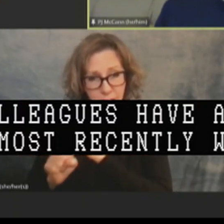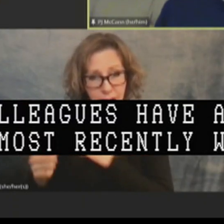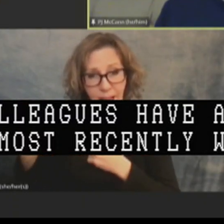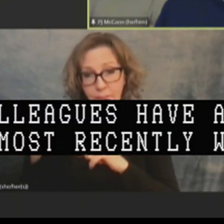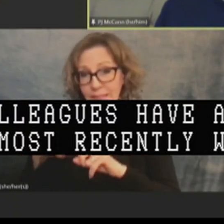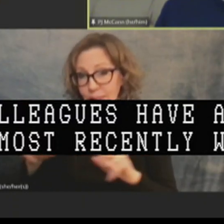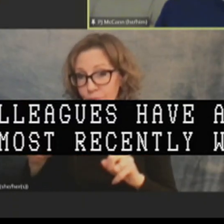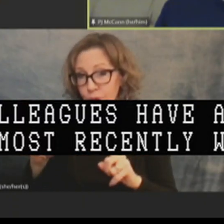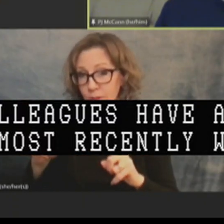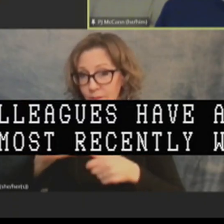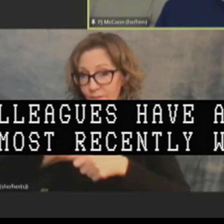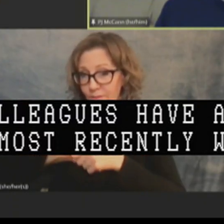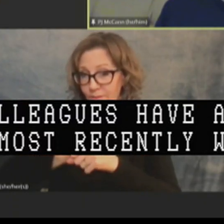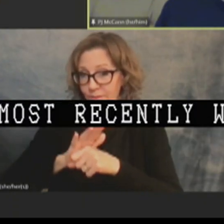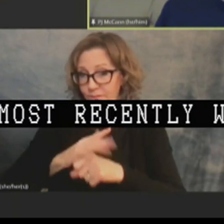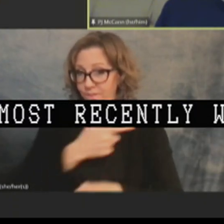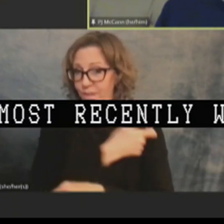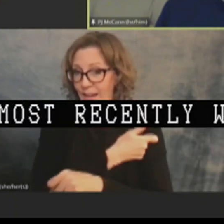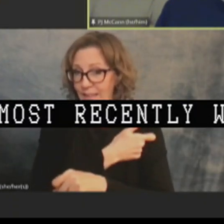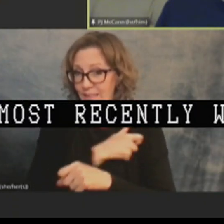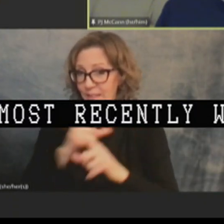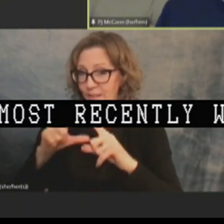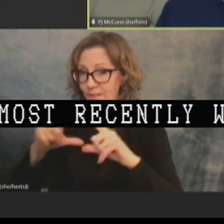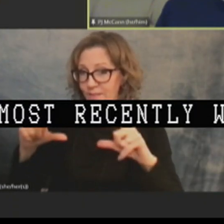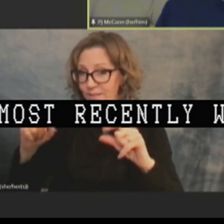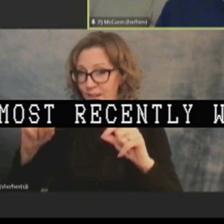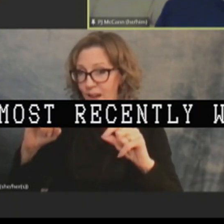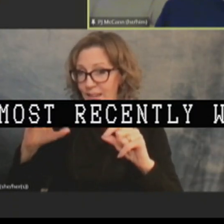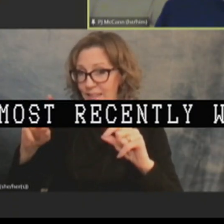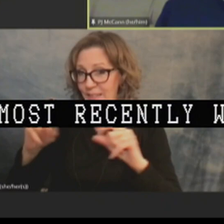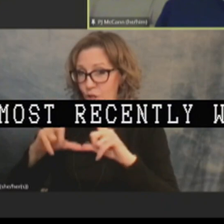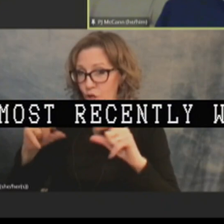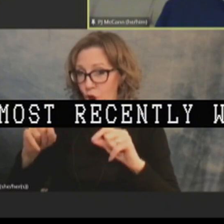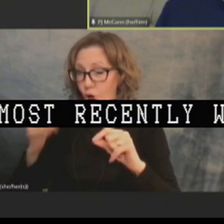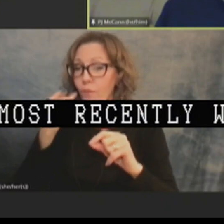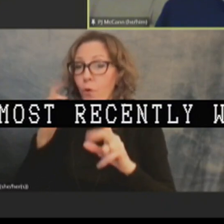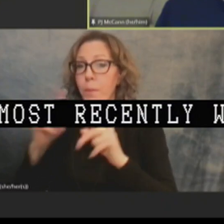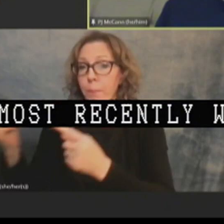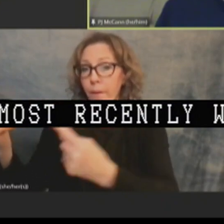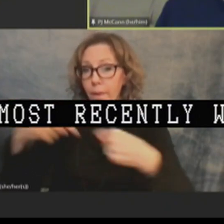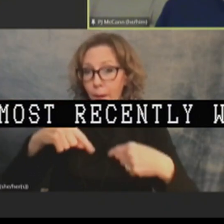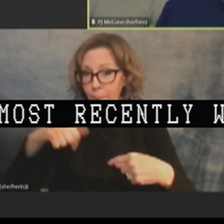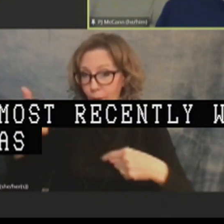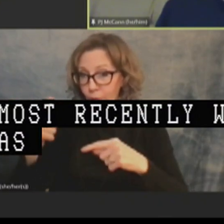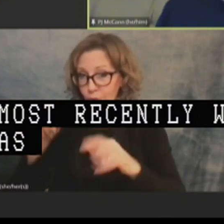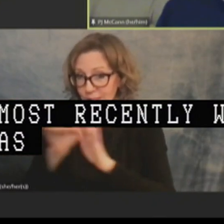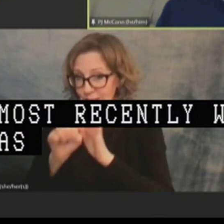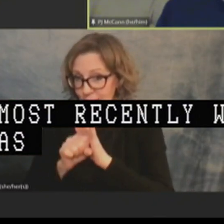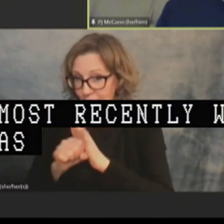one from Boston or Massachusetts. So what do you do for those cases?